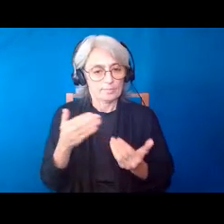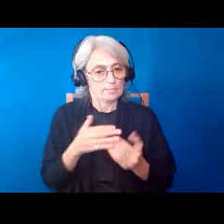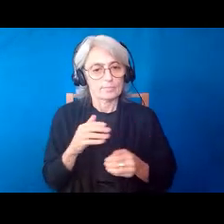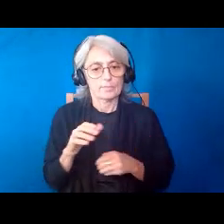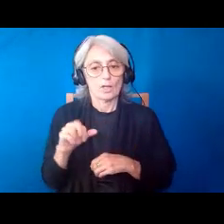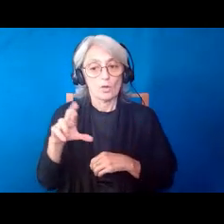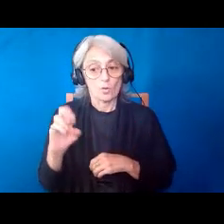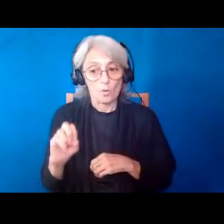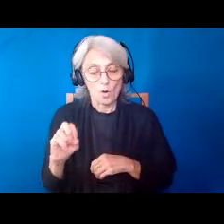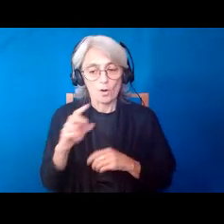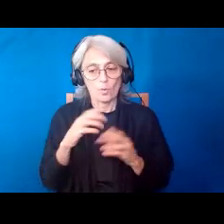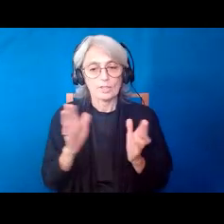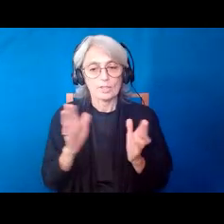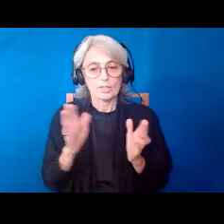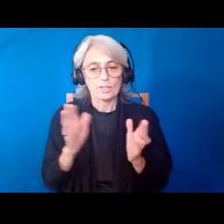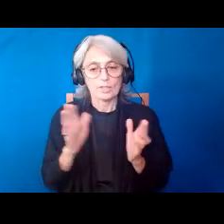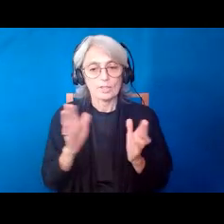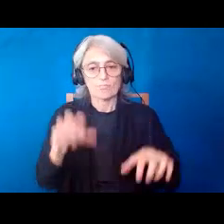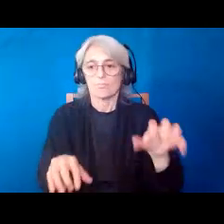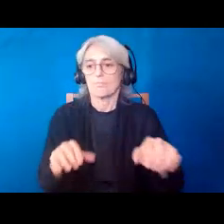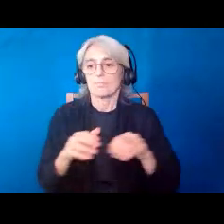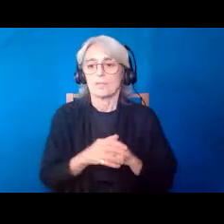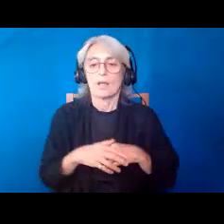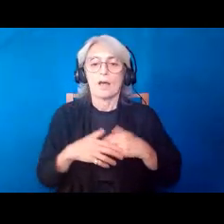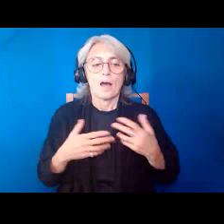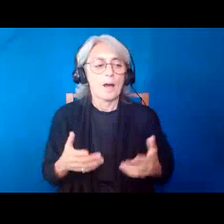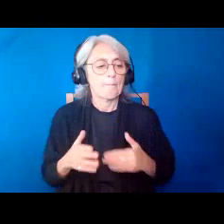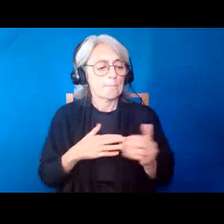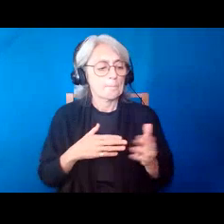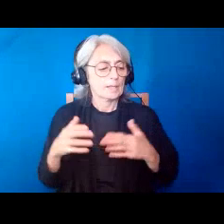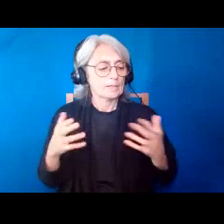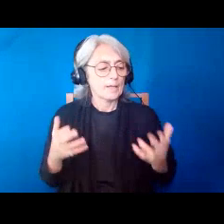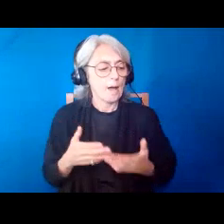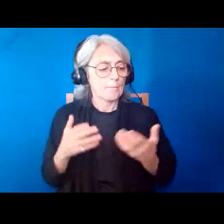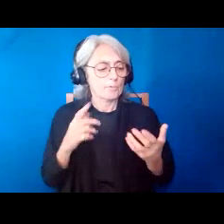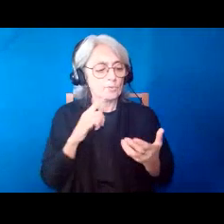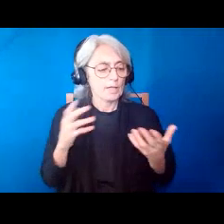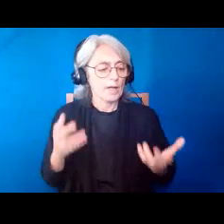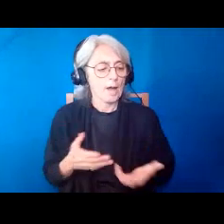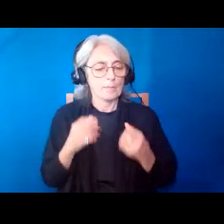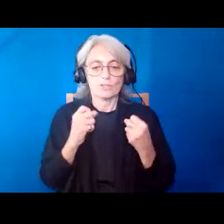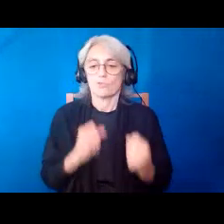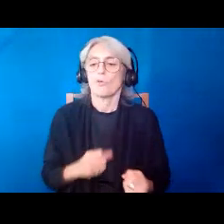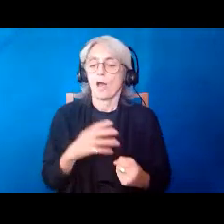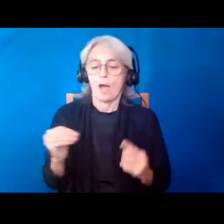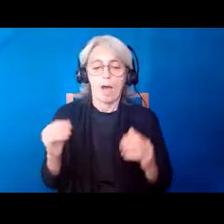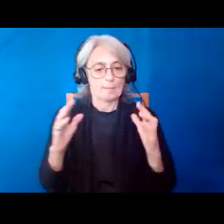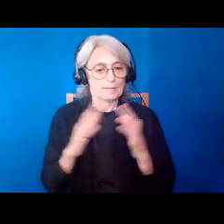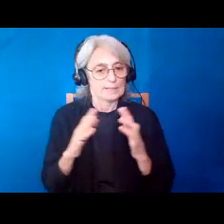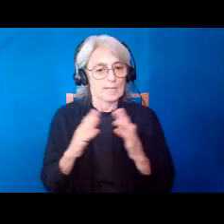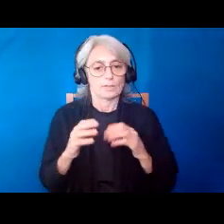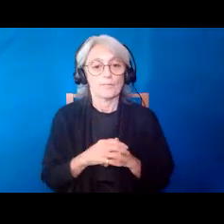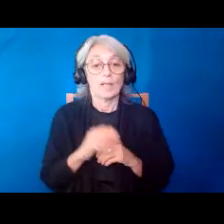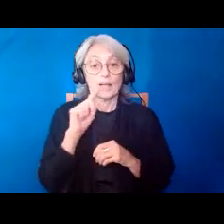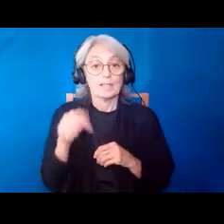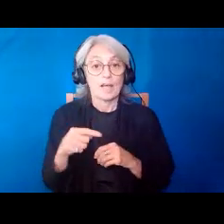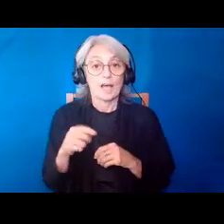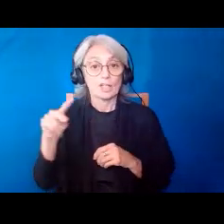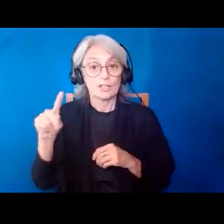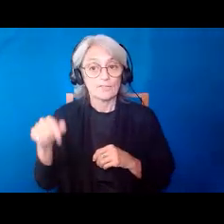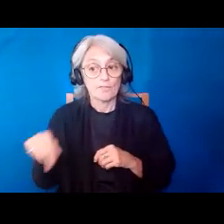businesses and really builds really a strong downtown for not just the folks that live here, but